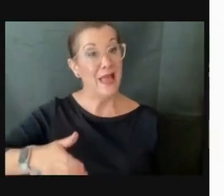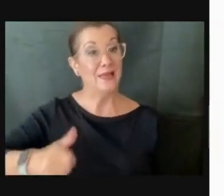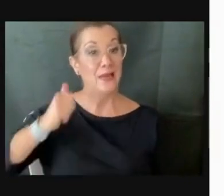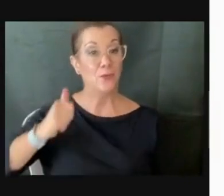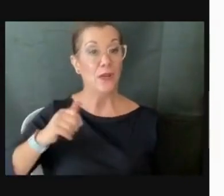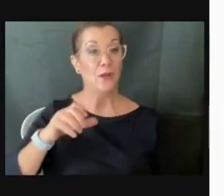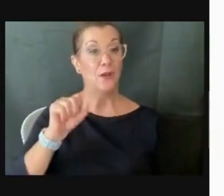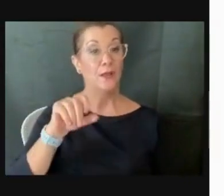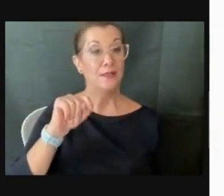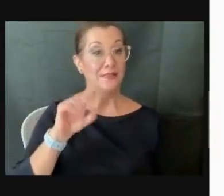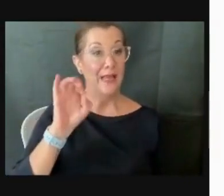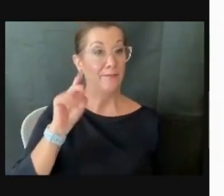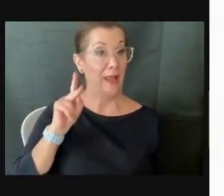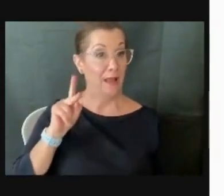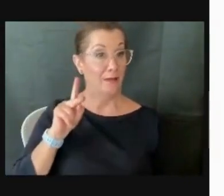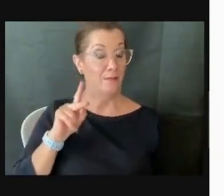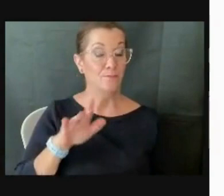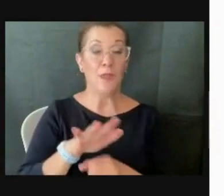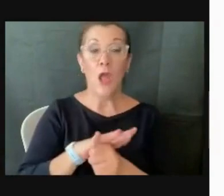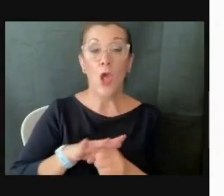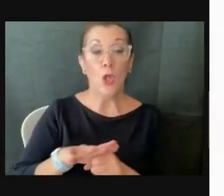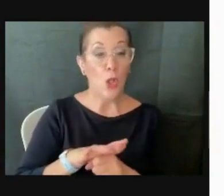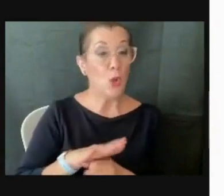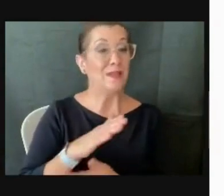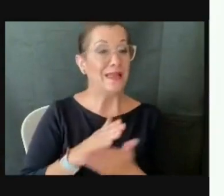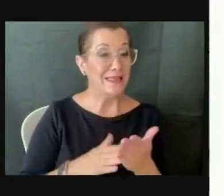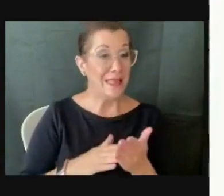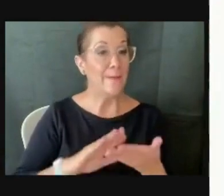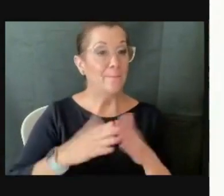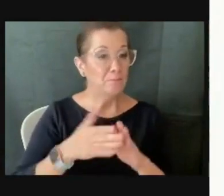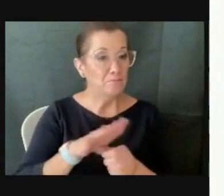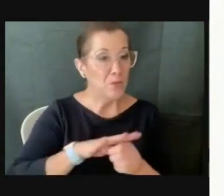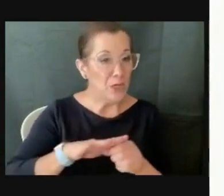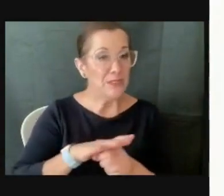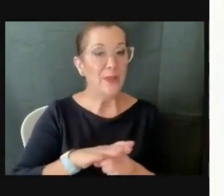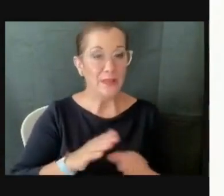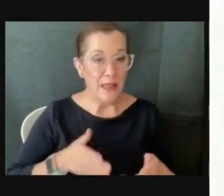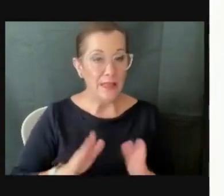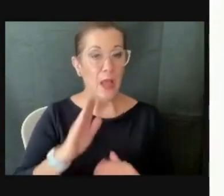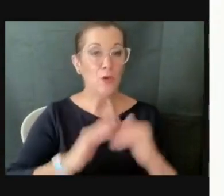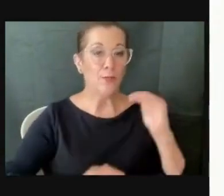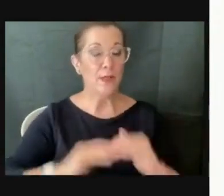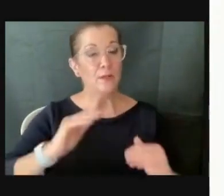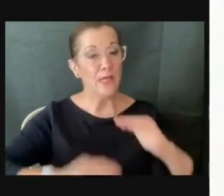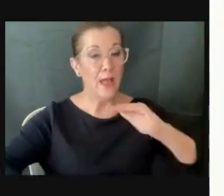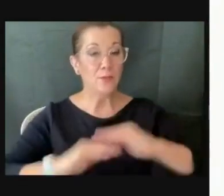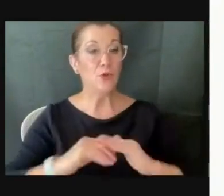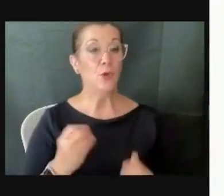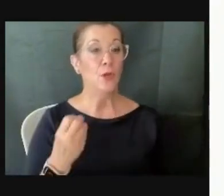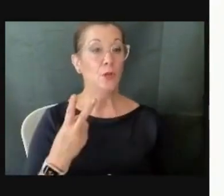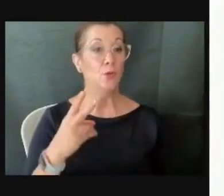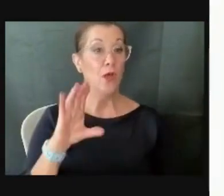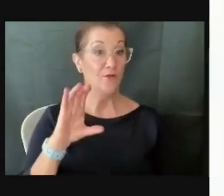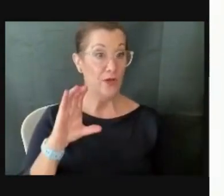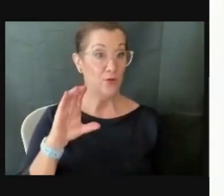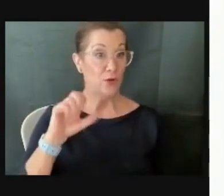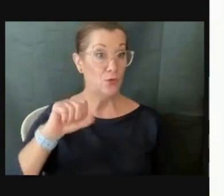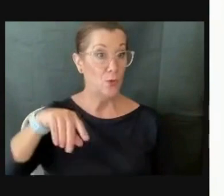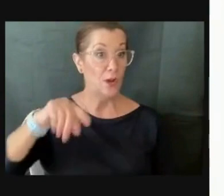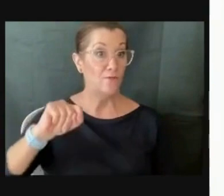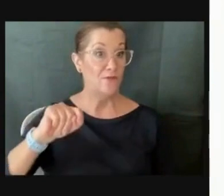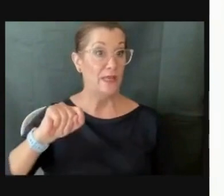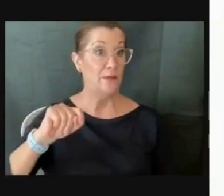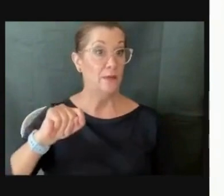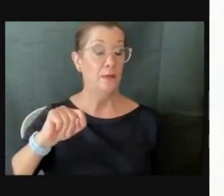Now, locally, there are some municipalities that allow you to build up to 1,200 square feet, and in some cases